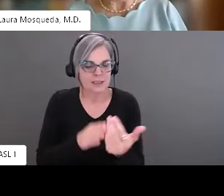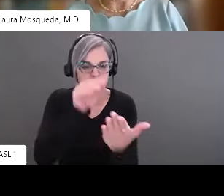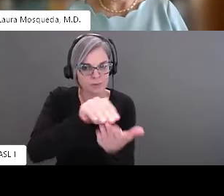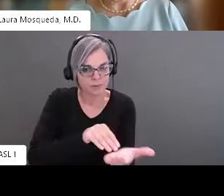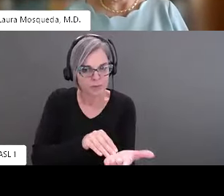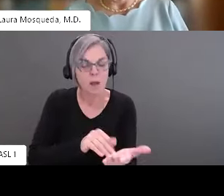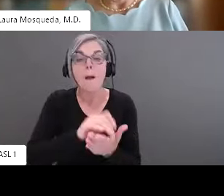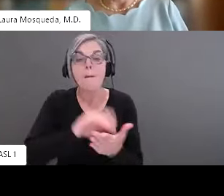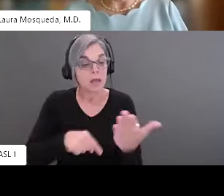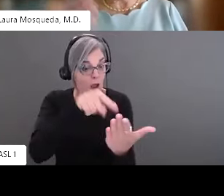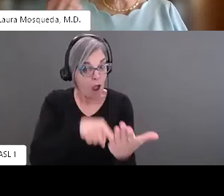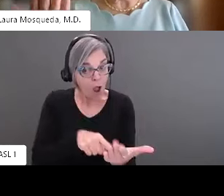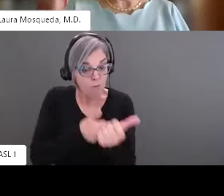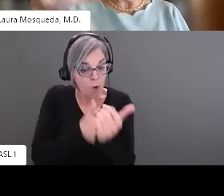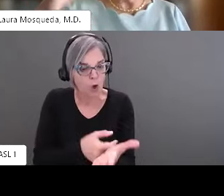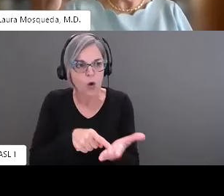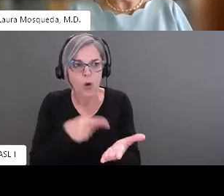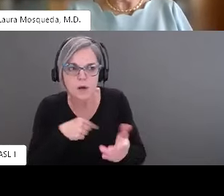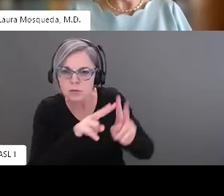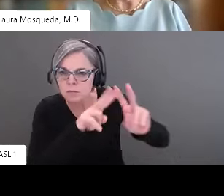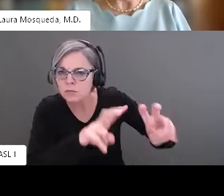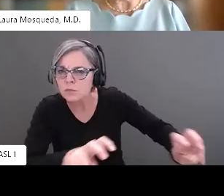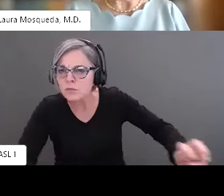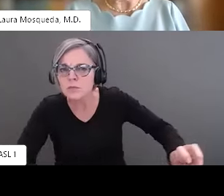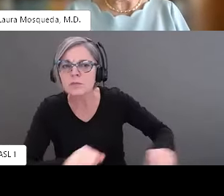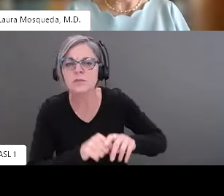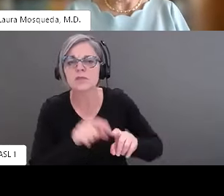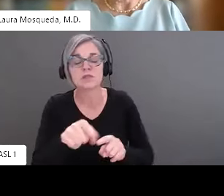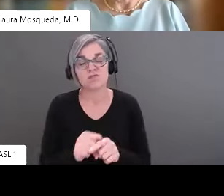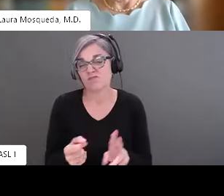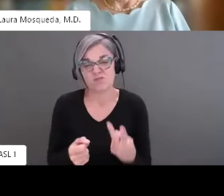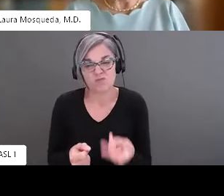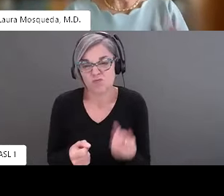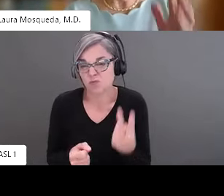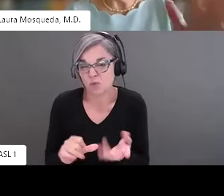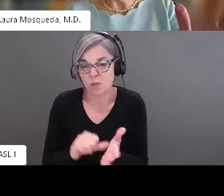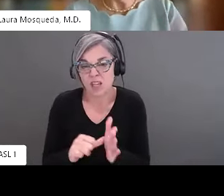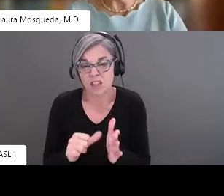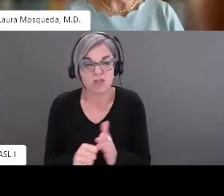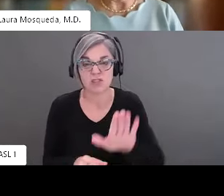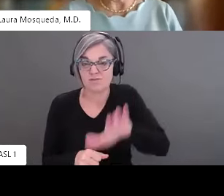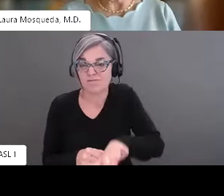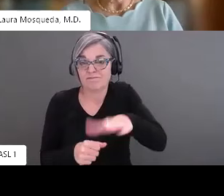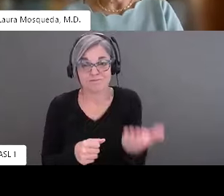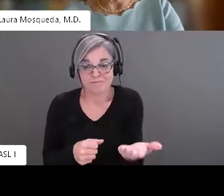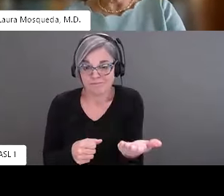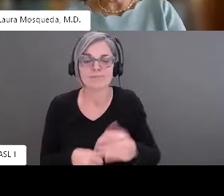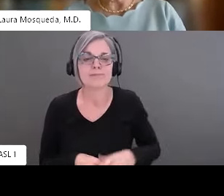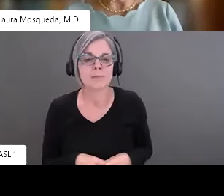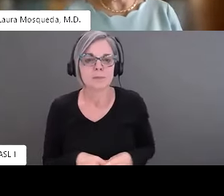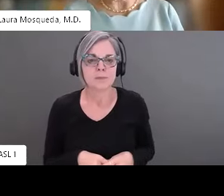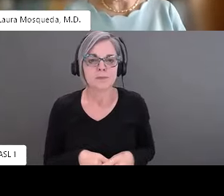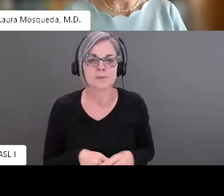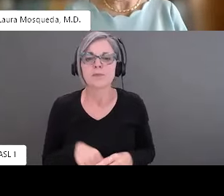and document. So it's 2 pages. You can just print them out back to back. Again, you'll get these slides, but this